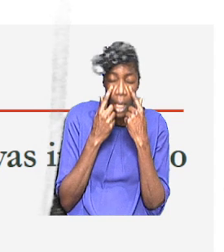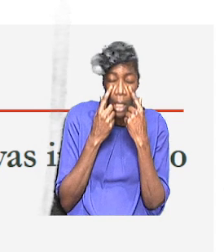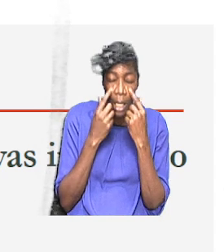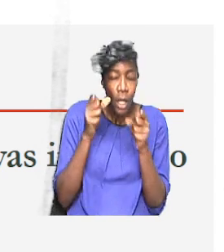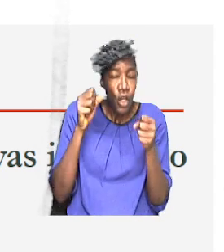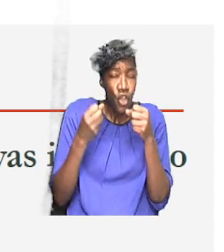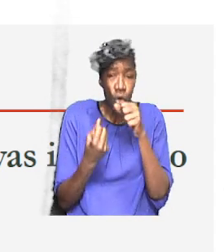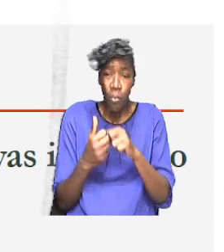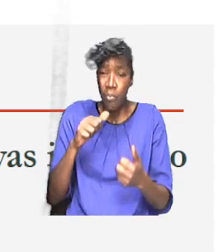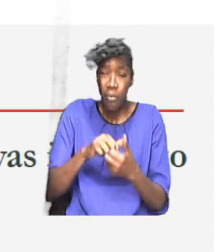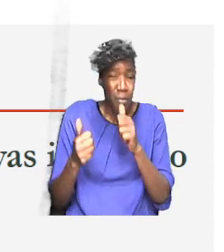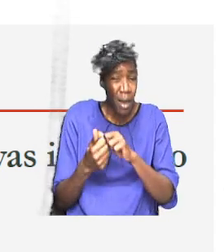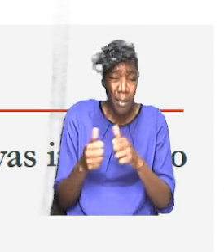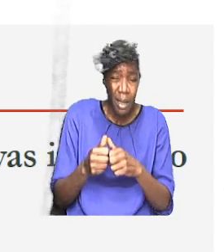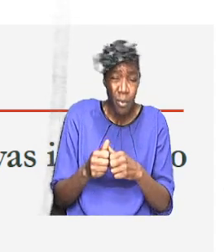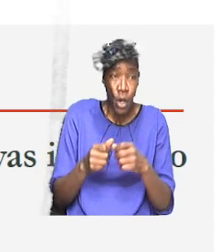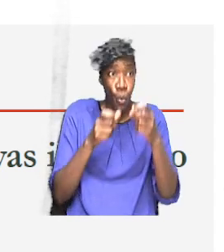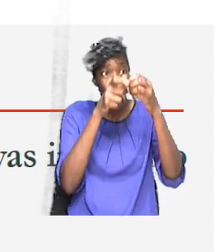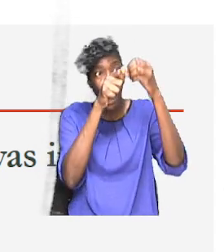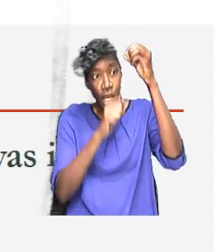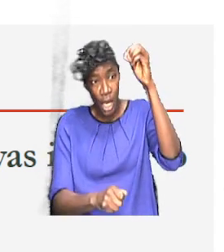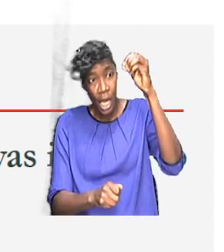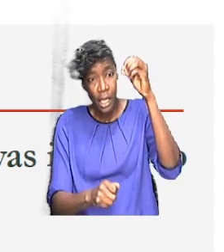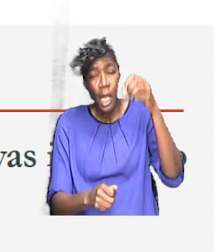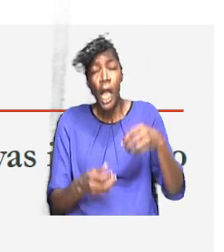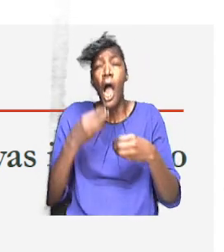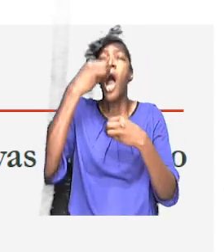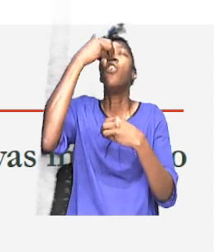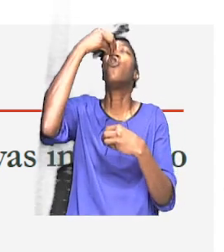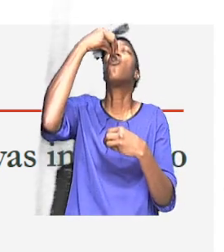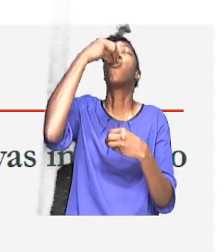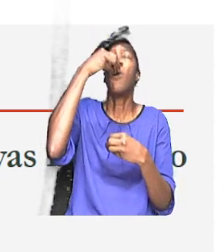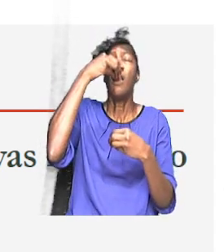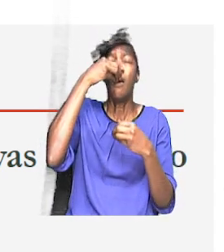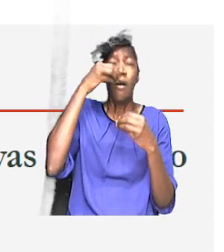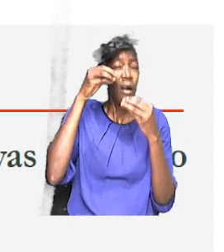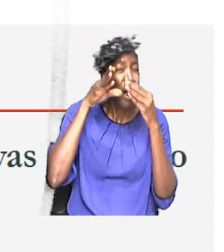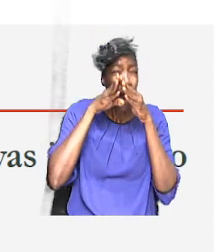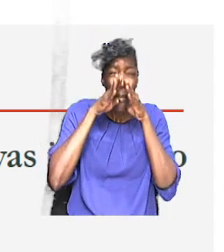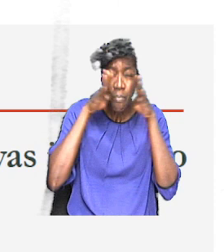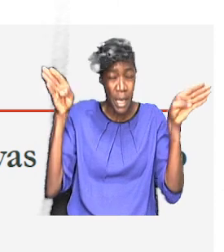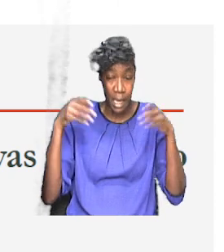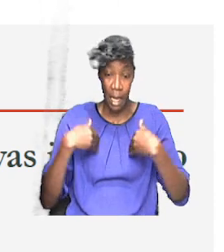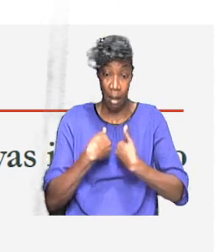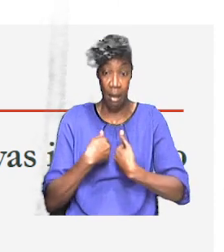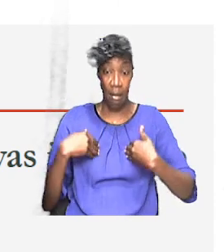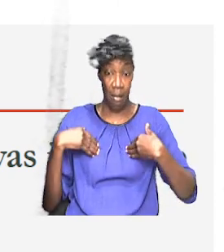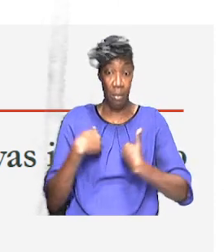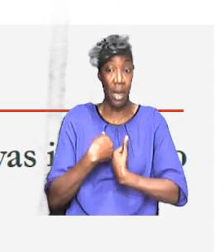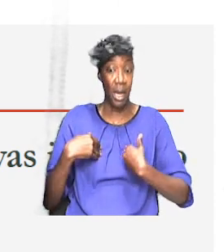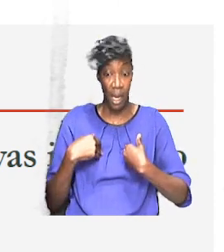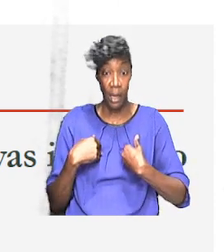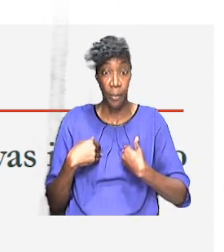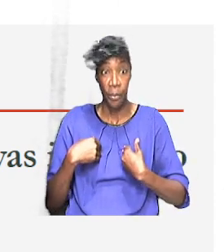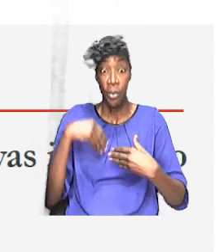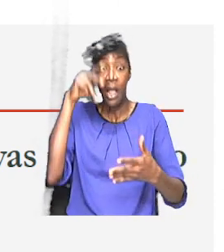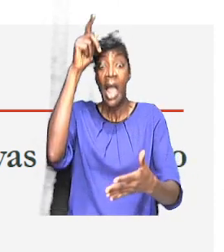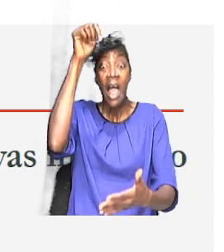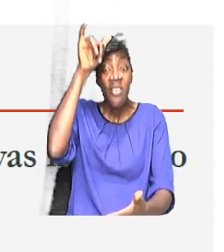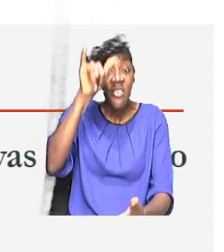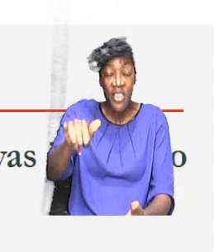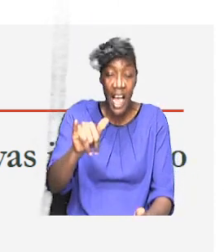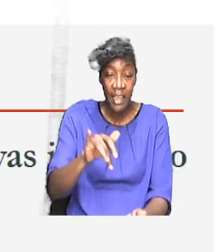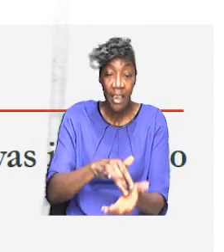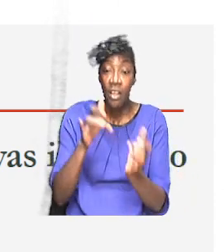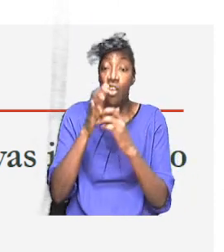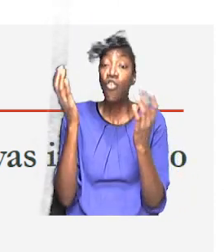and swallow a camel." Amen. And Jesus was talking to the Pharisees, and in the context of that particular scripture, what he was